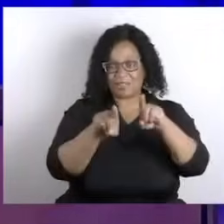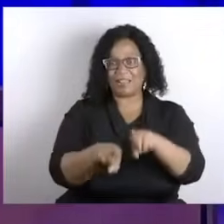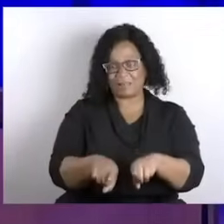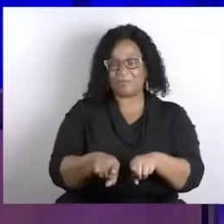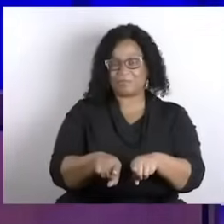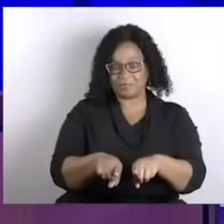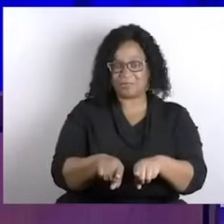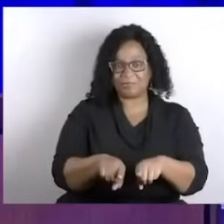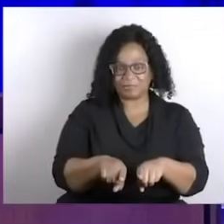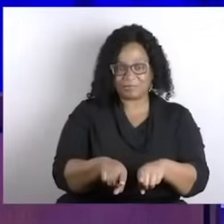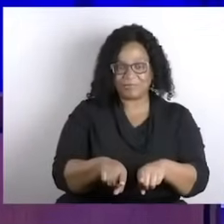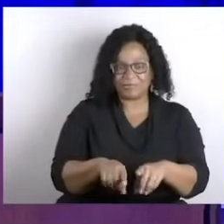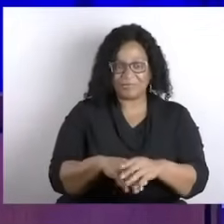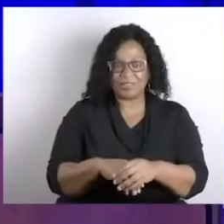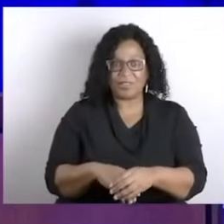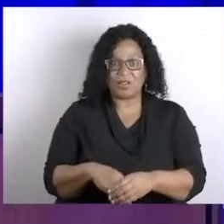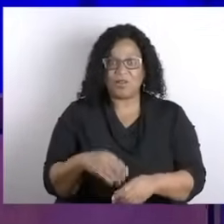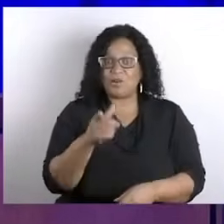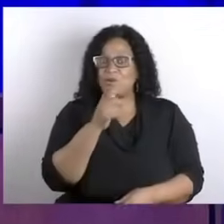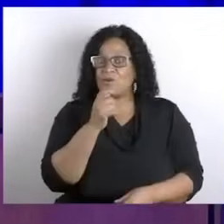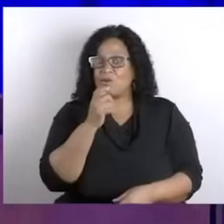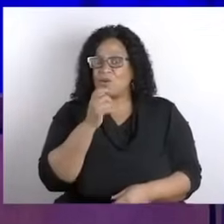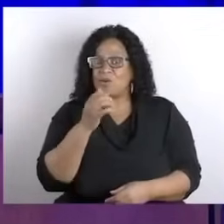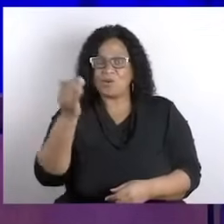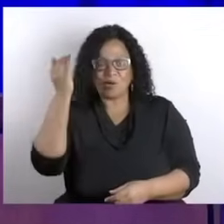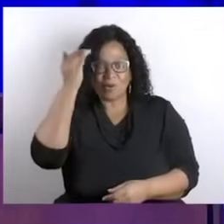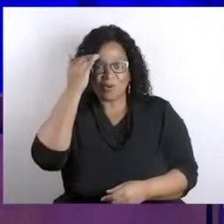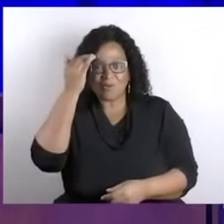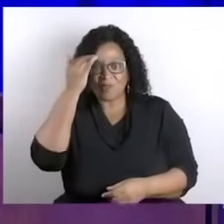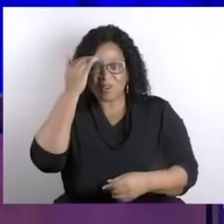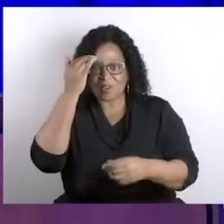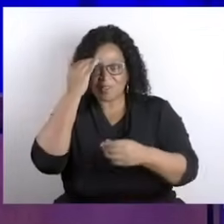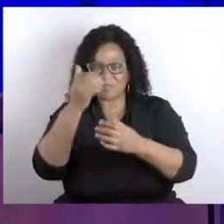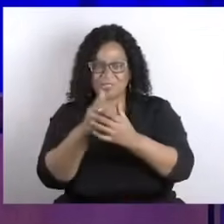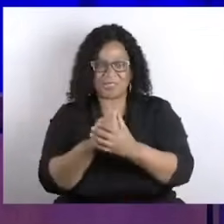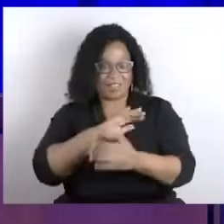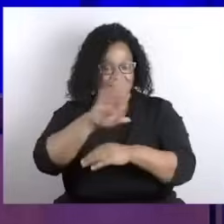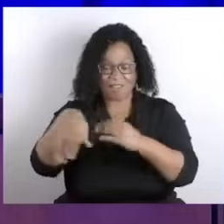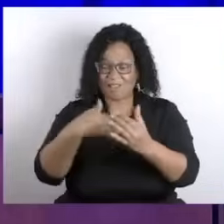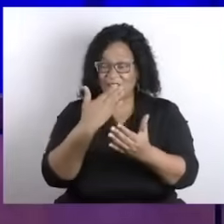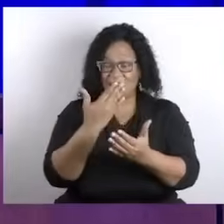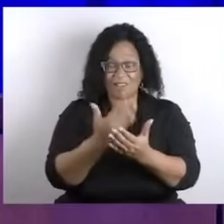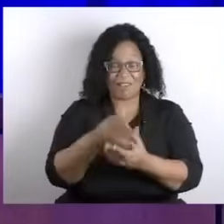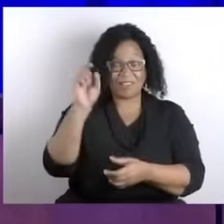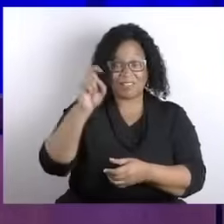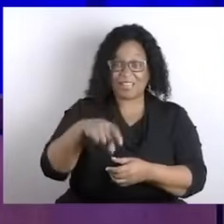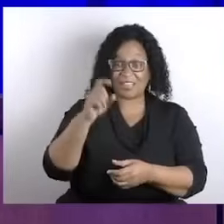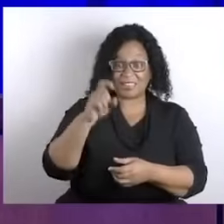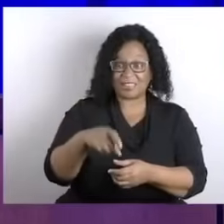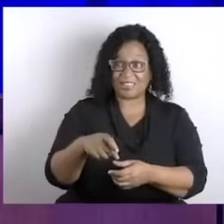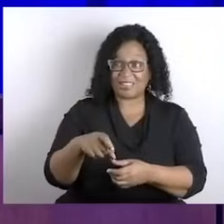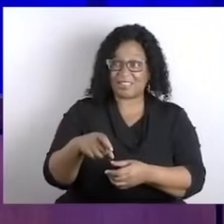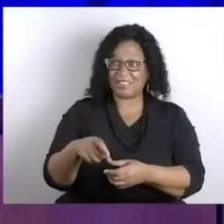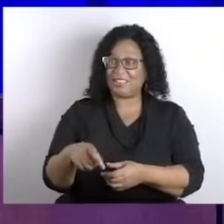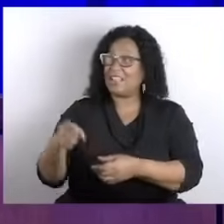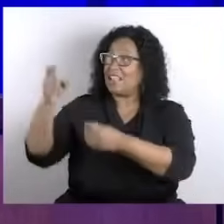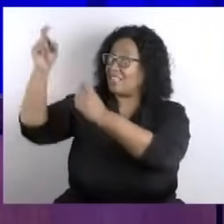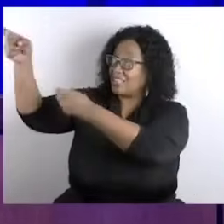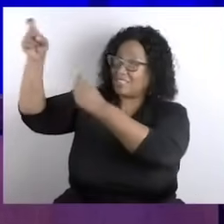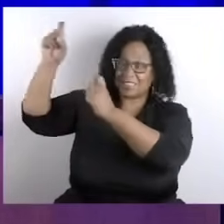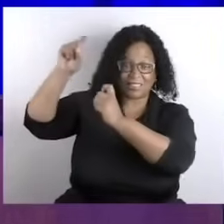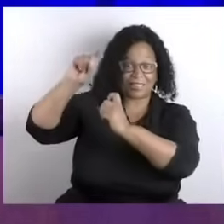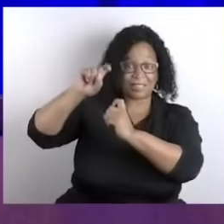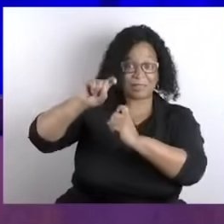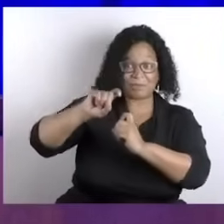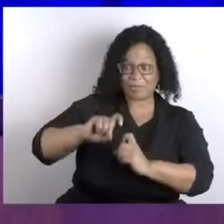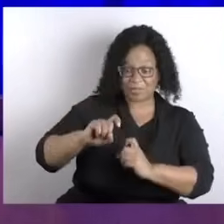listening to me who can testify? All I need is a word from God. All I need